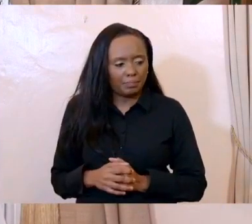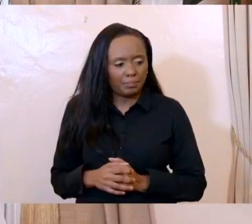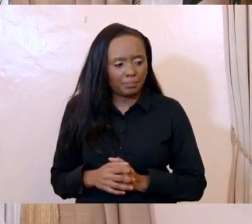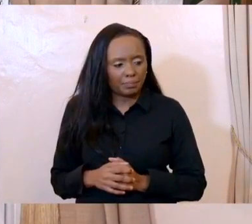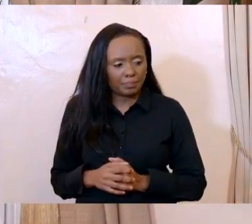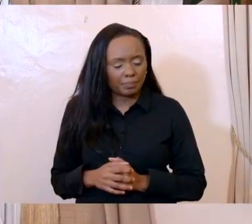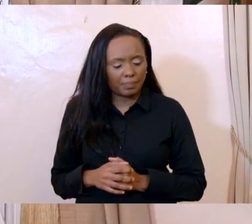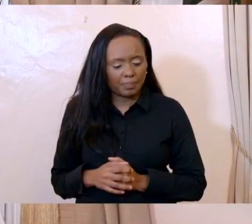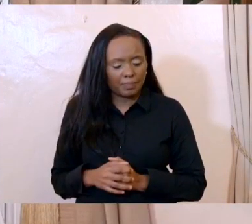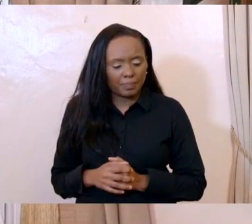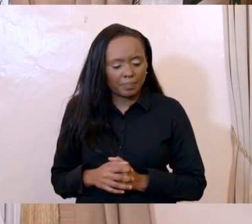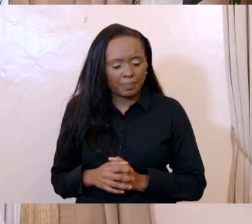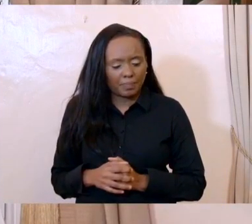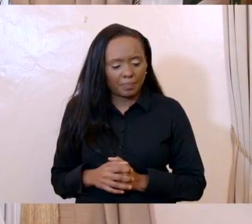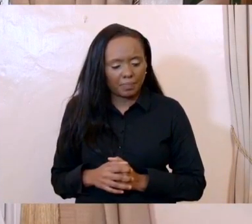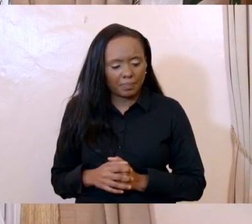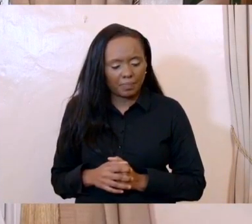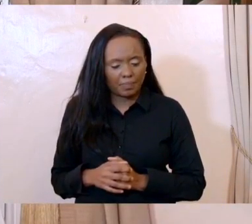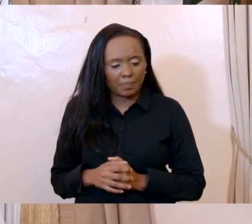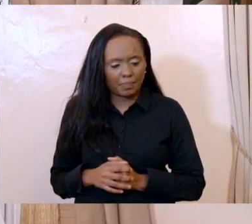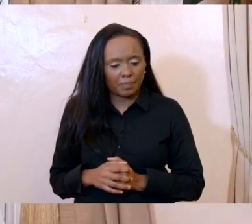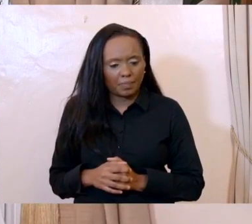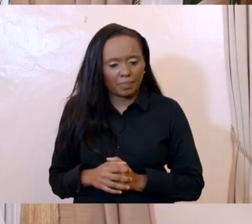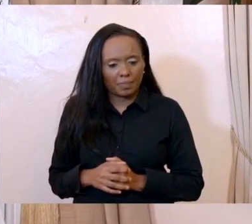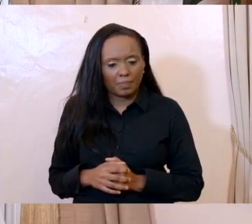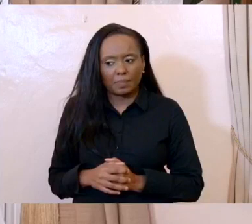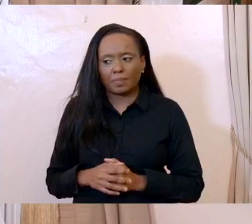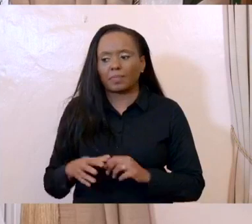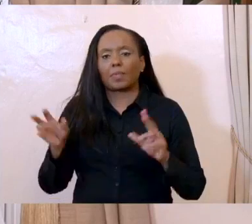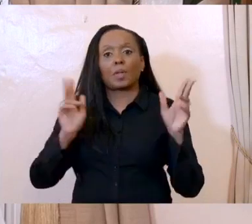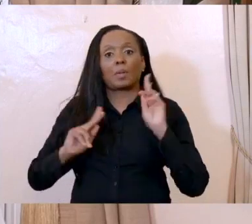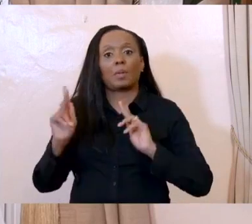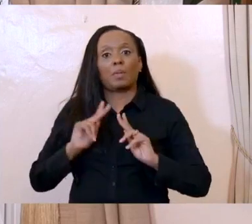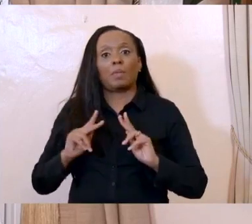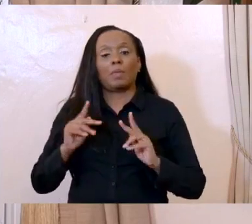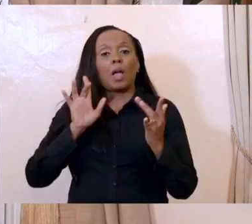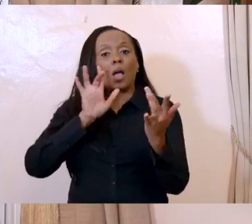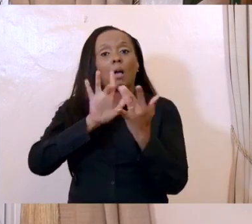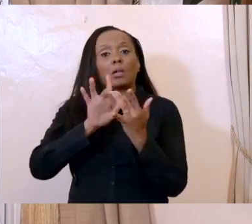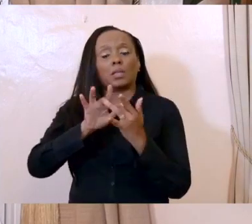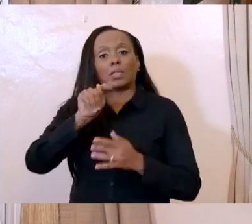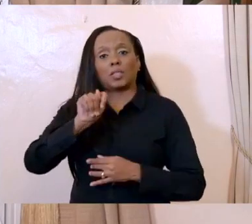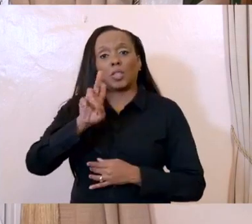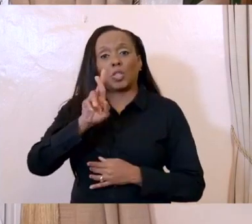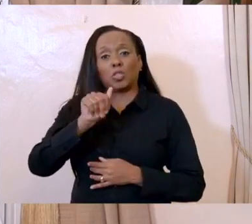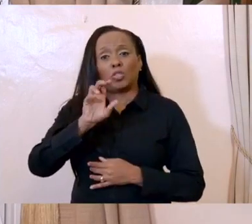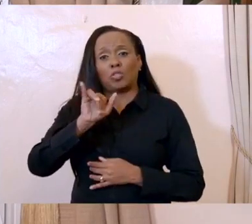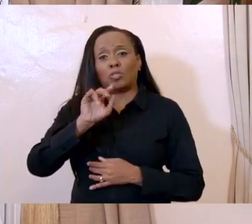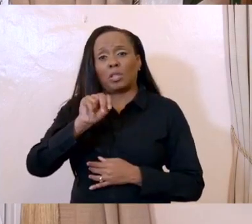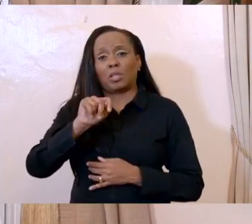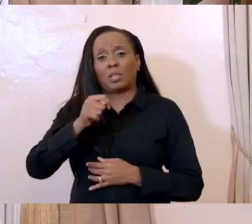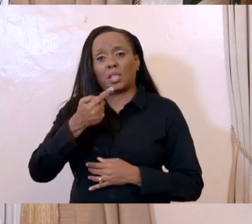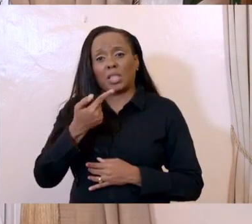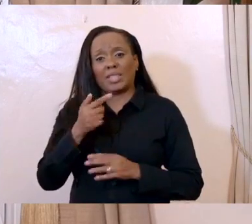in Barbados are working extremely hard right now.